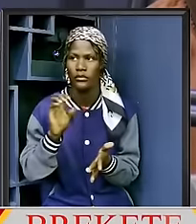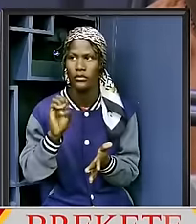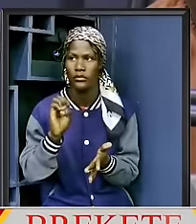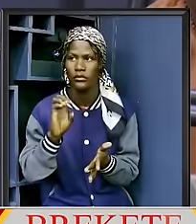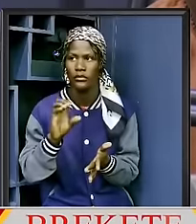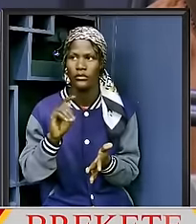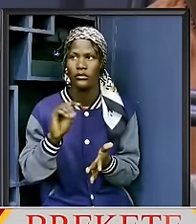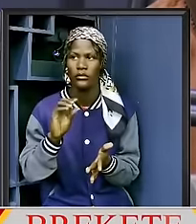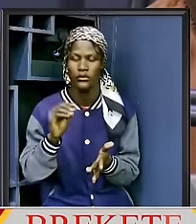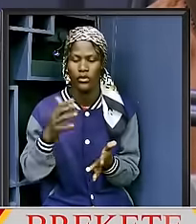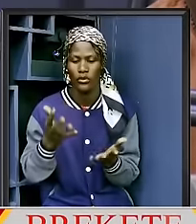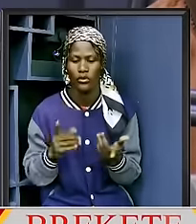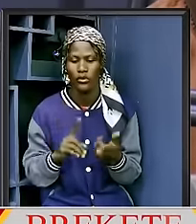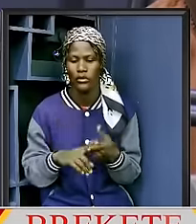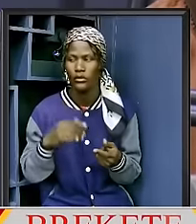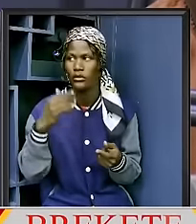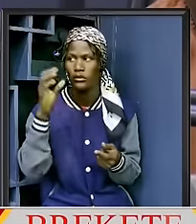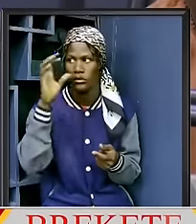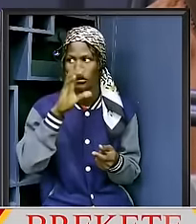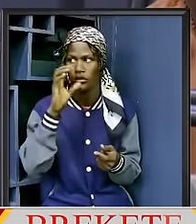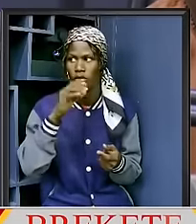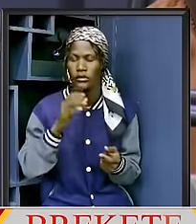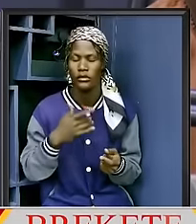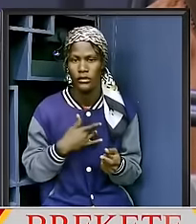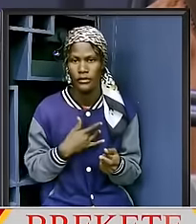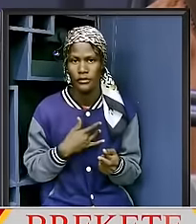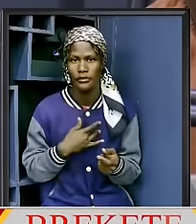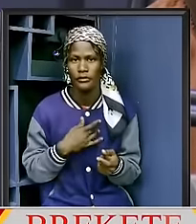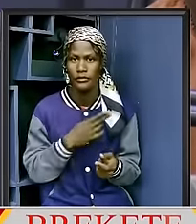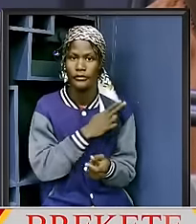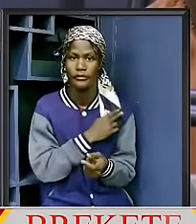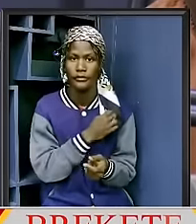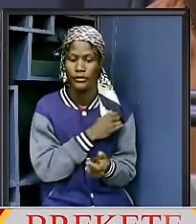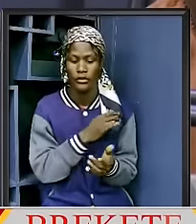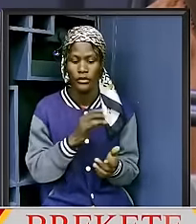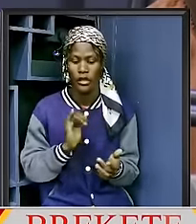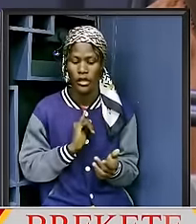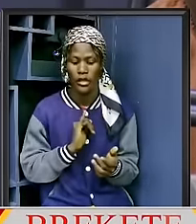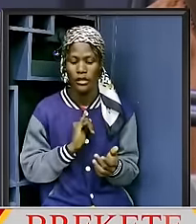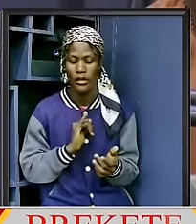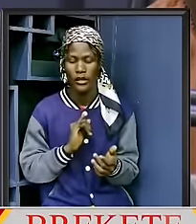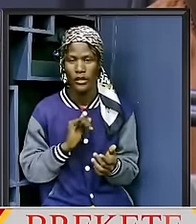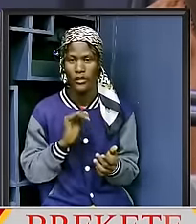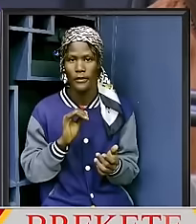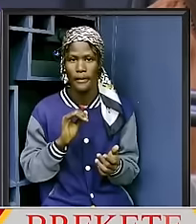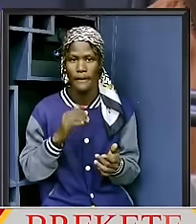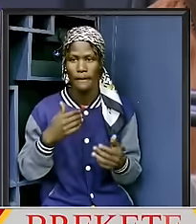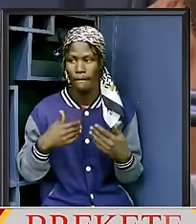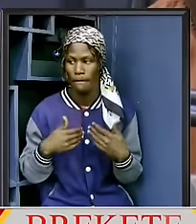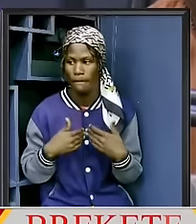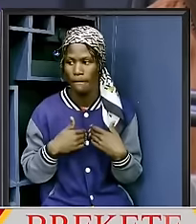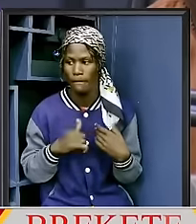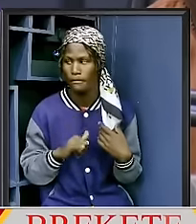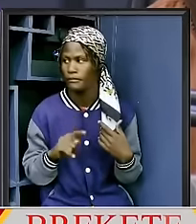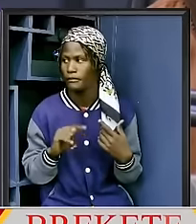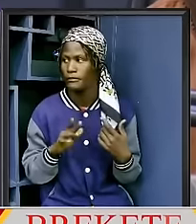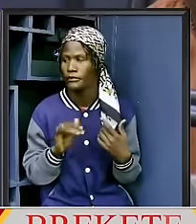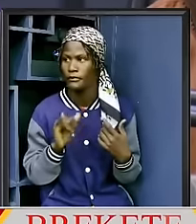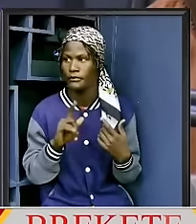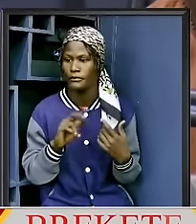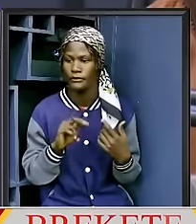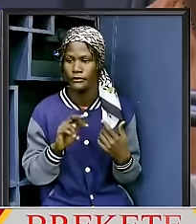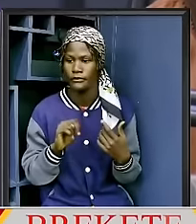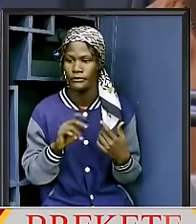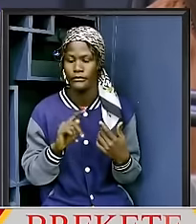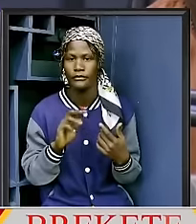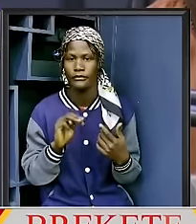I said, can you see? That I'm at the hospital, I'm receiving treatment. That by Thursday or Friday, I will be there. She now said, okay, I'm sorry